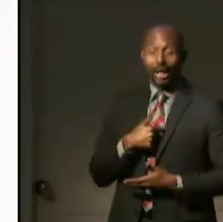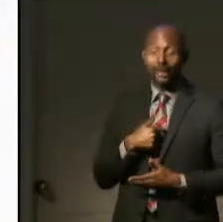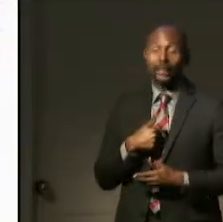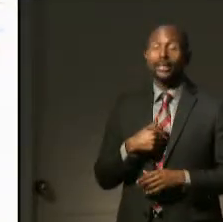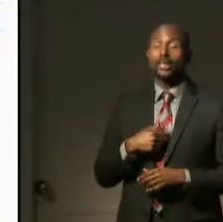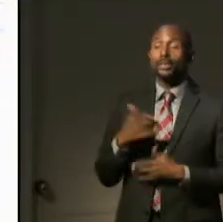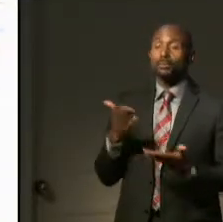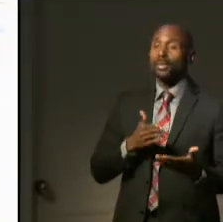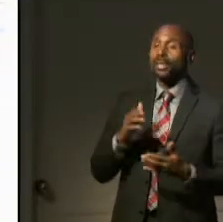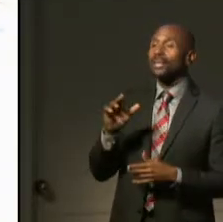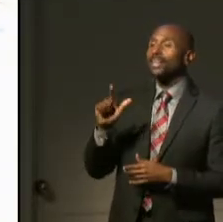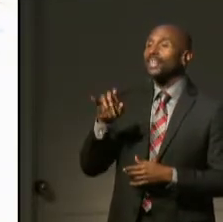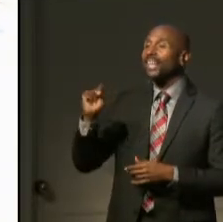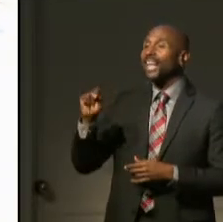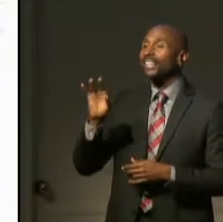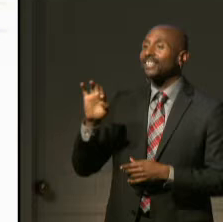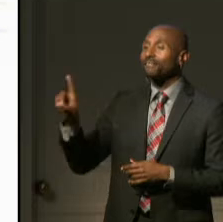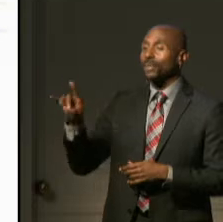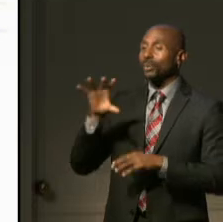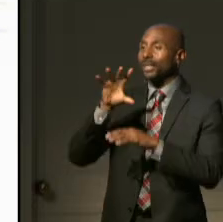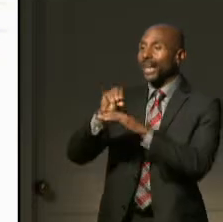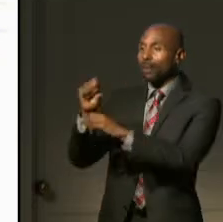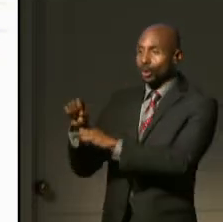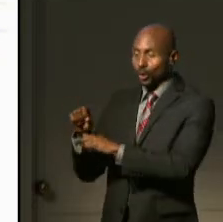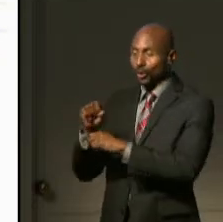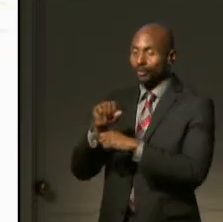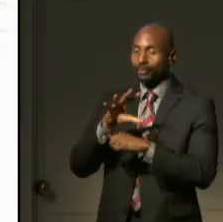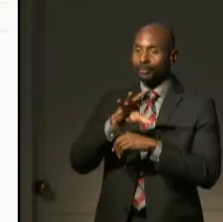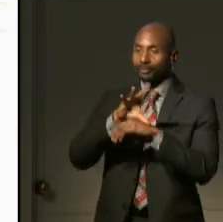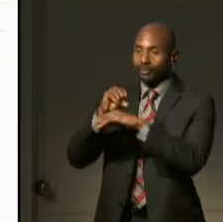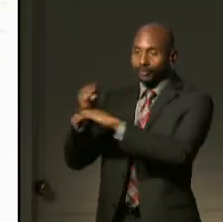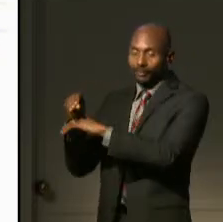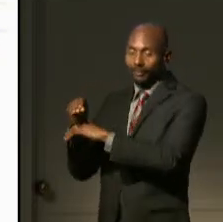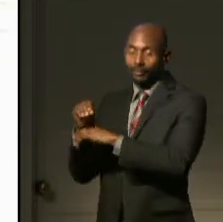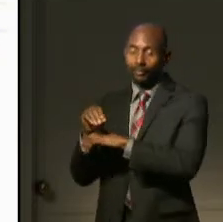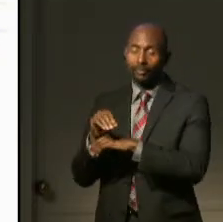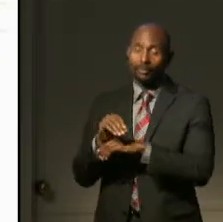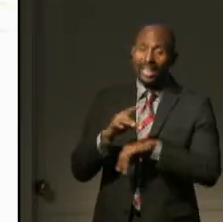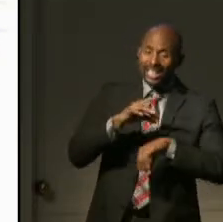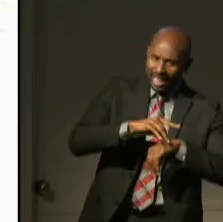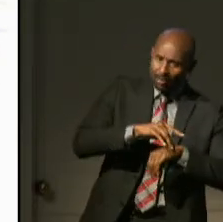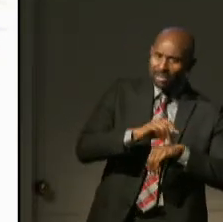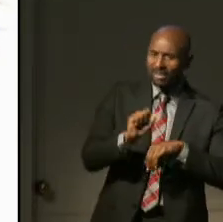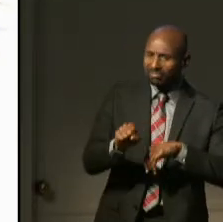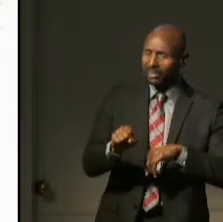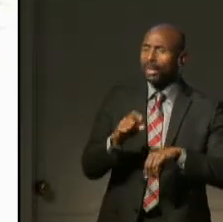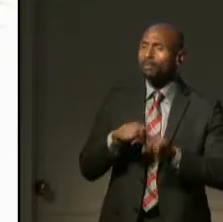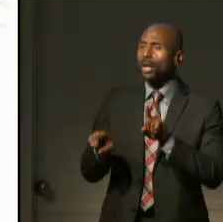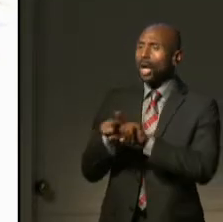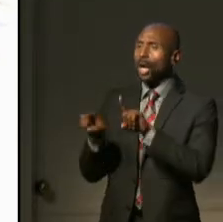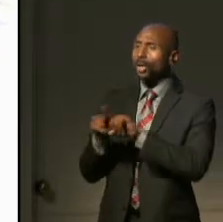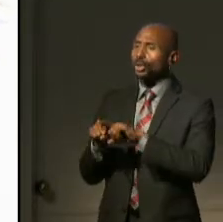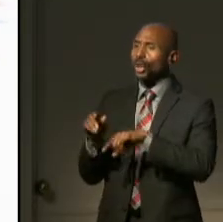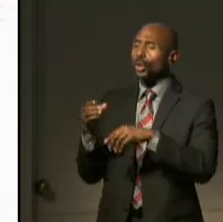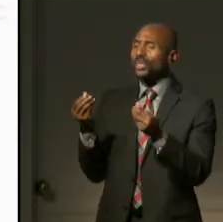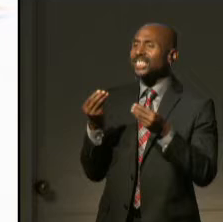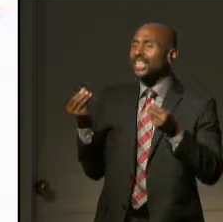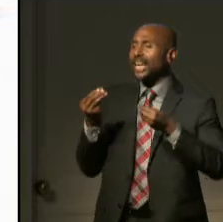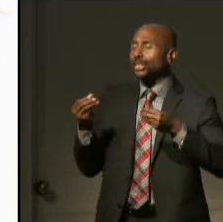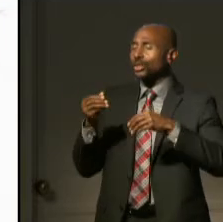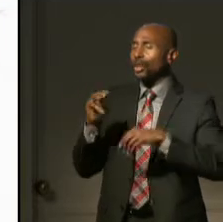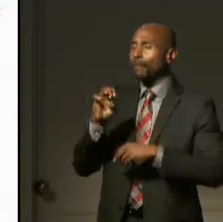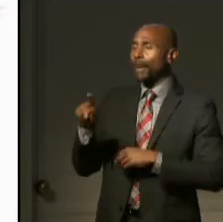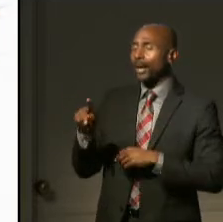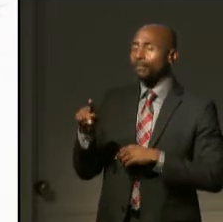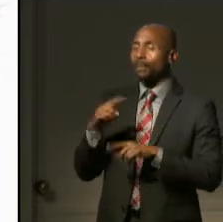as much about getting the geometry and specifically texture maps of the surfaces, but really trying to capture all the rays of light that are